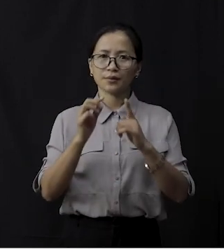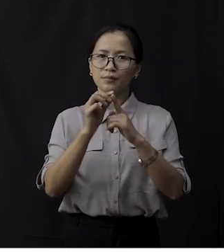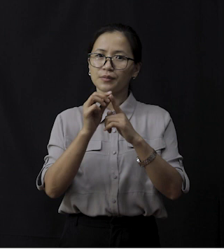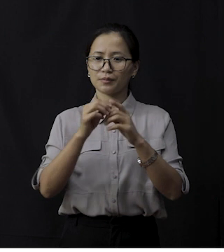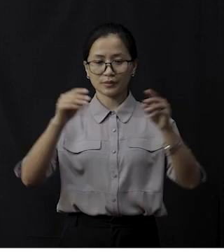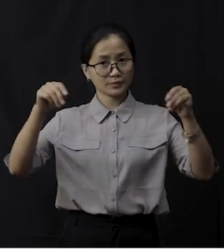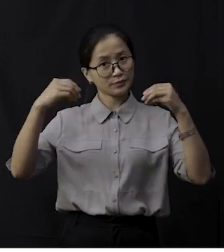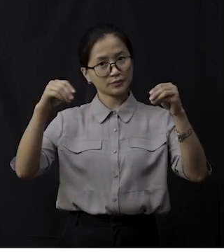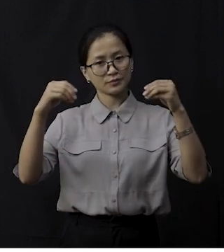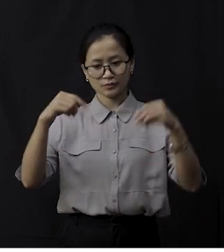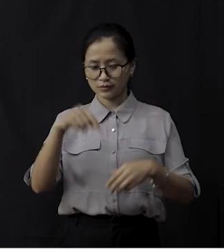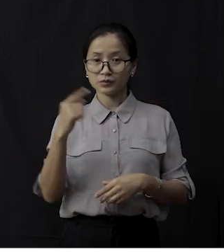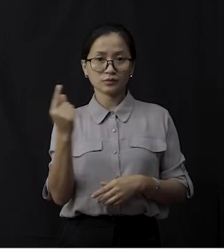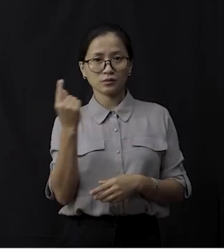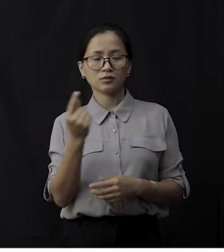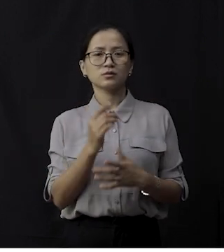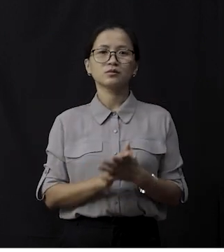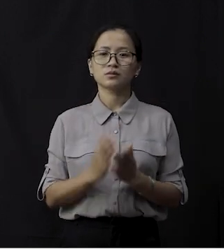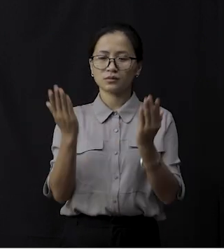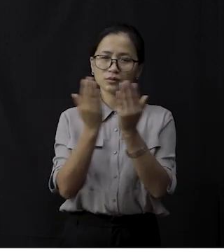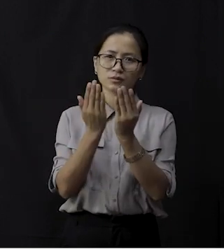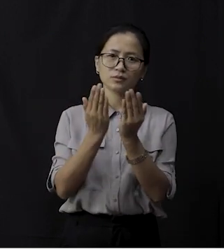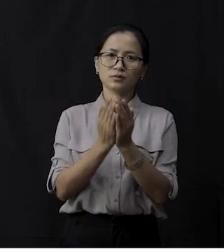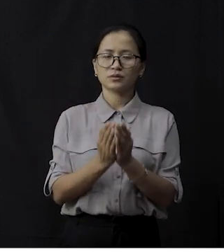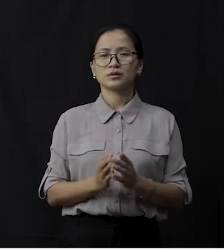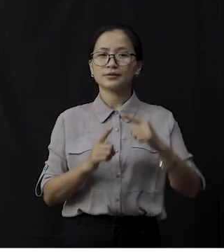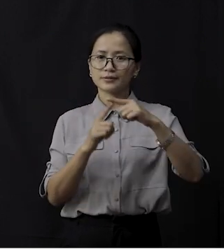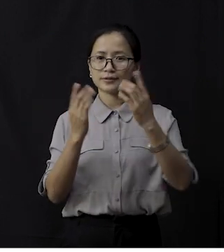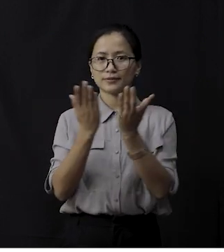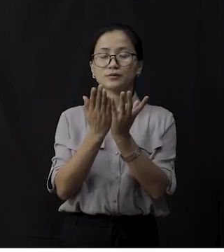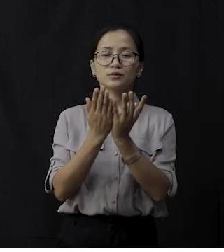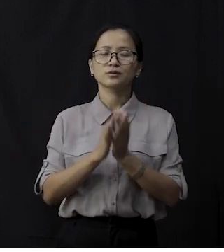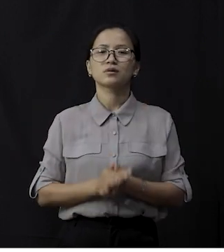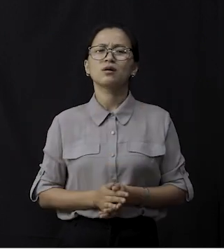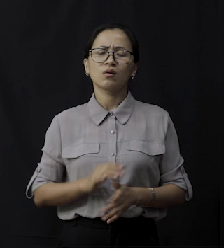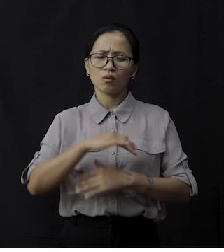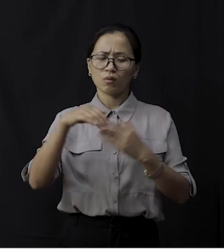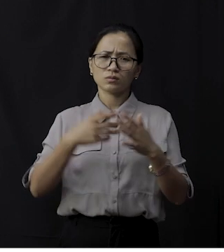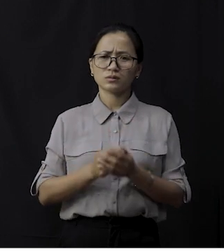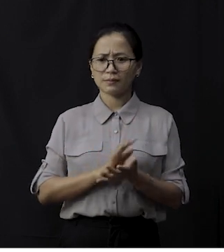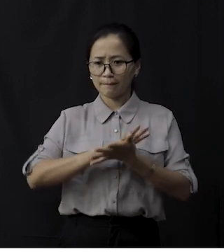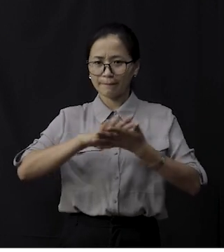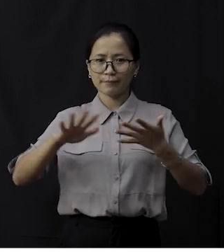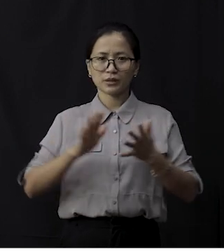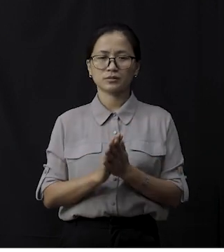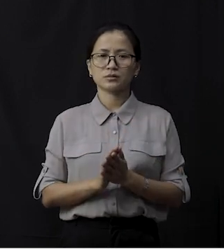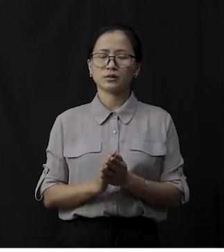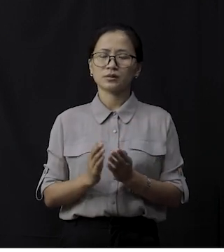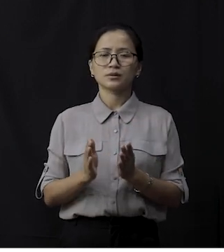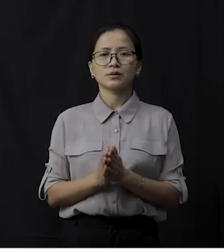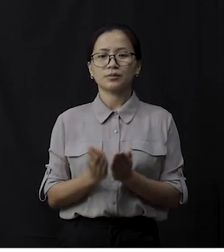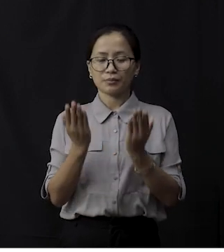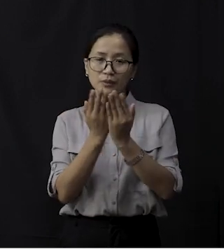The pepper that you're using now, your books, your textbooks, all the, blank pages or all the written